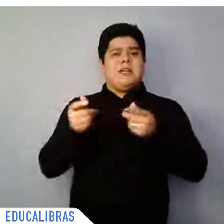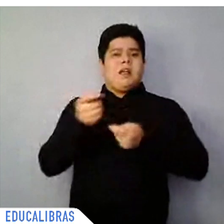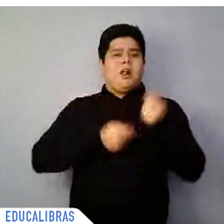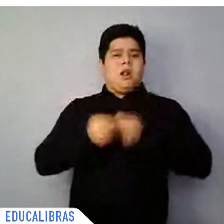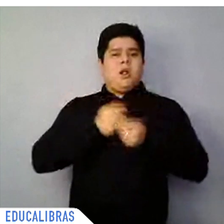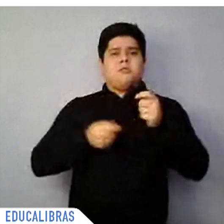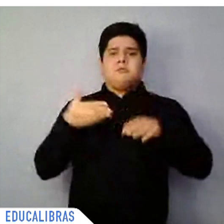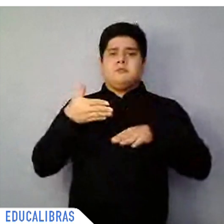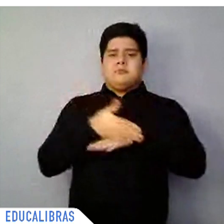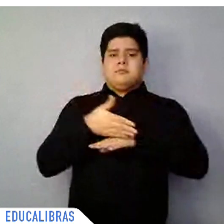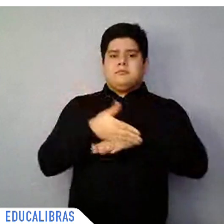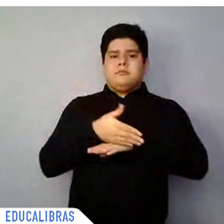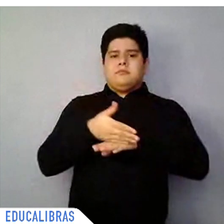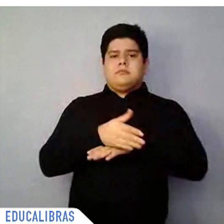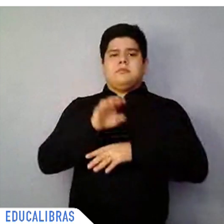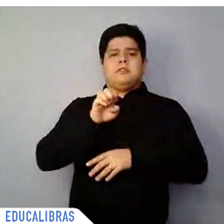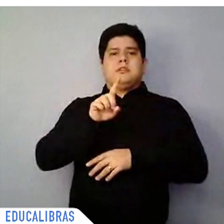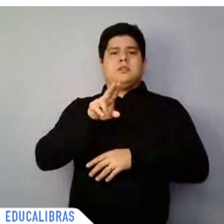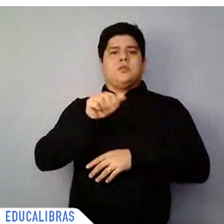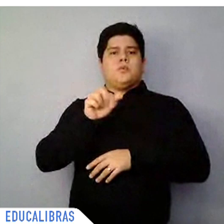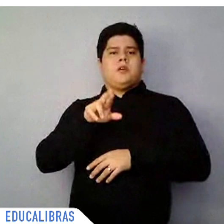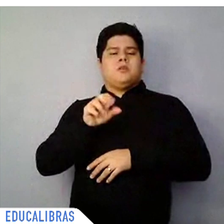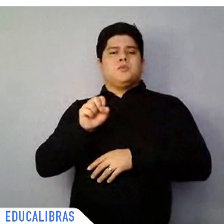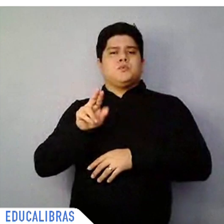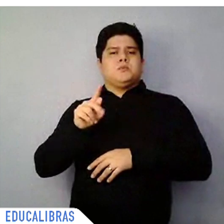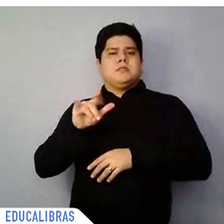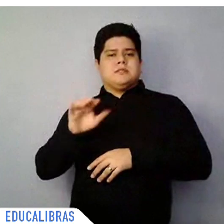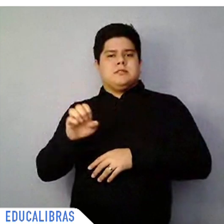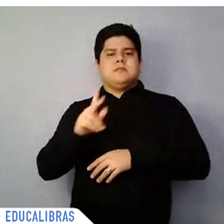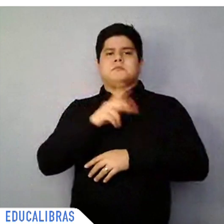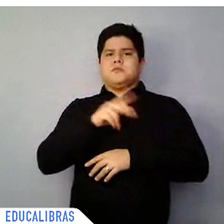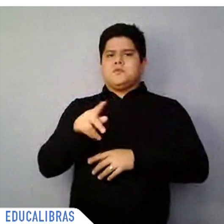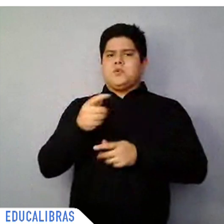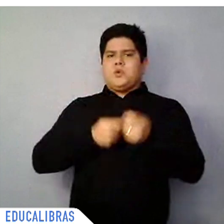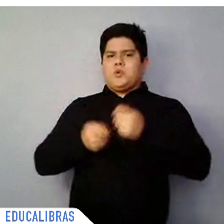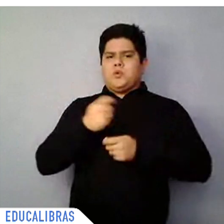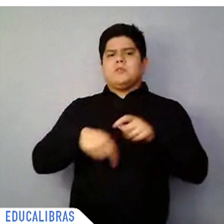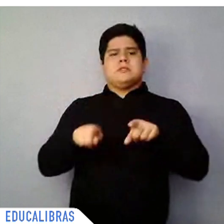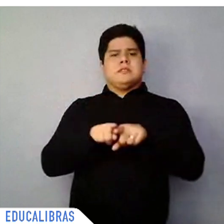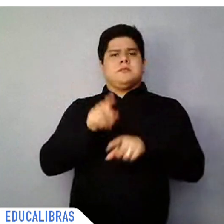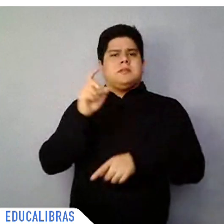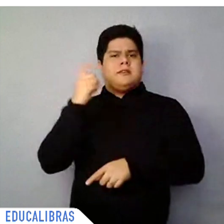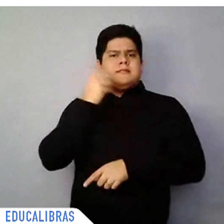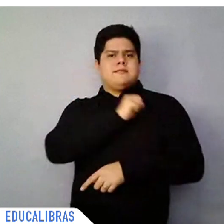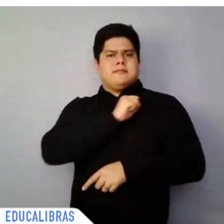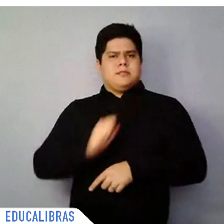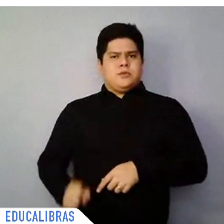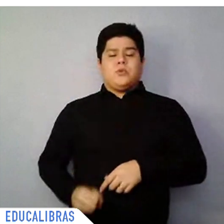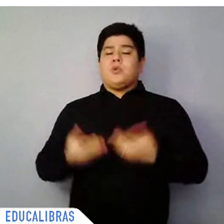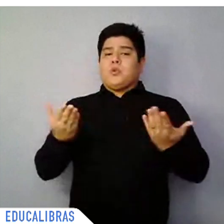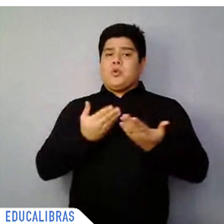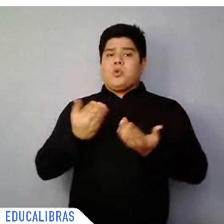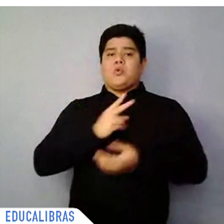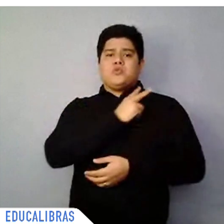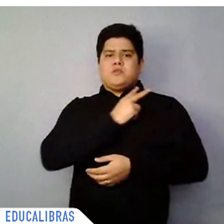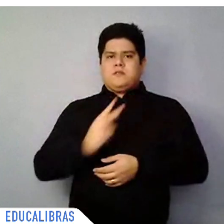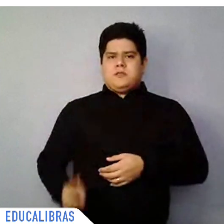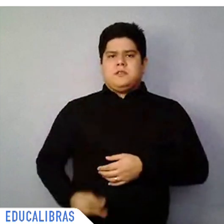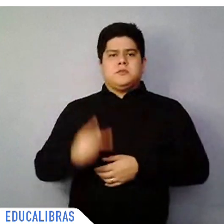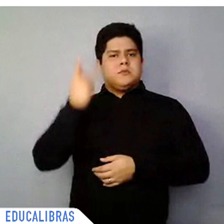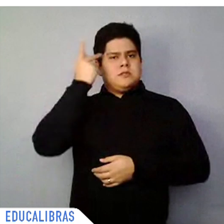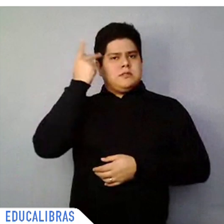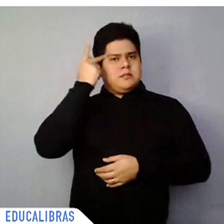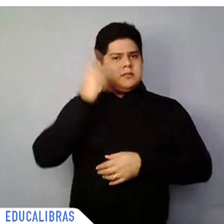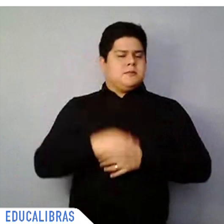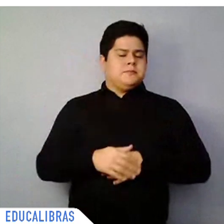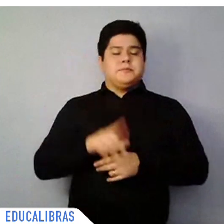part in our next meeting this Friday, June the 25th at 5 p.m. Brazil time, in which we will debate the economy